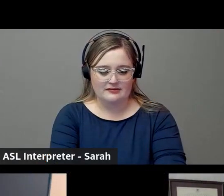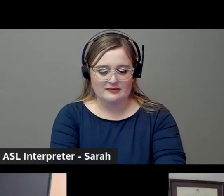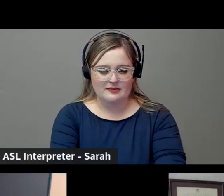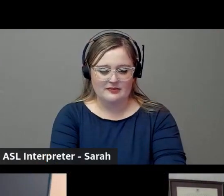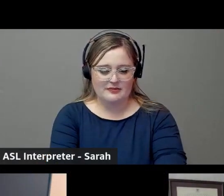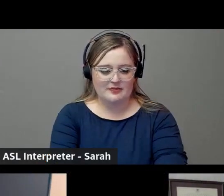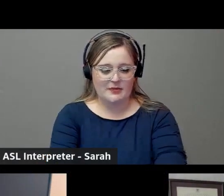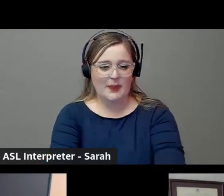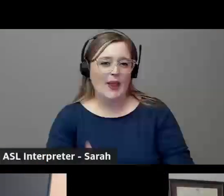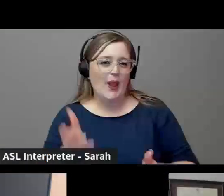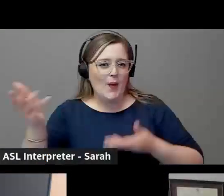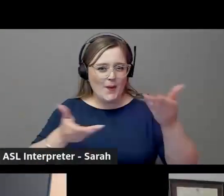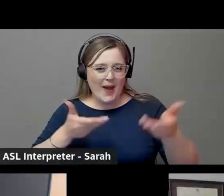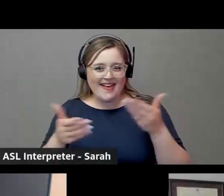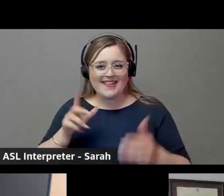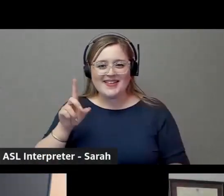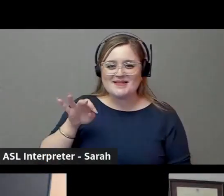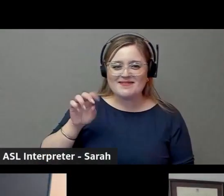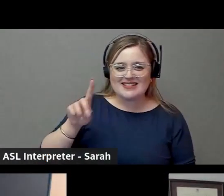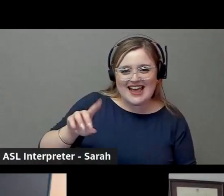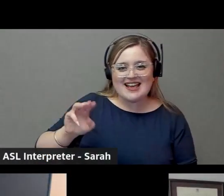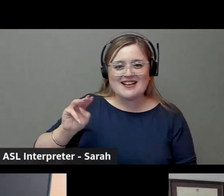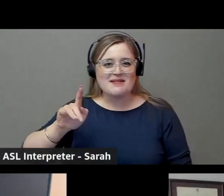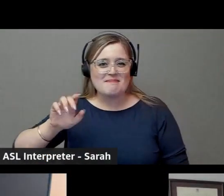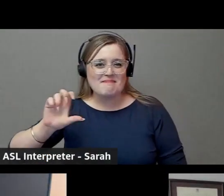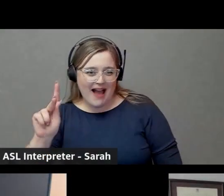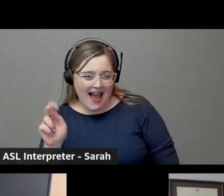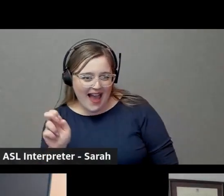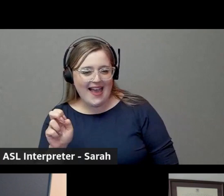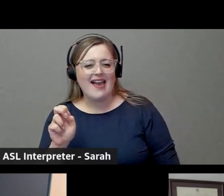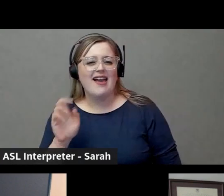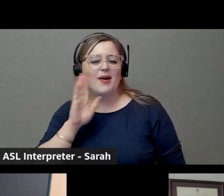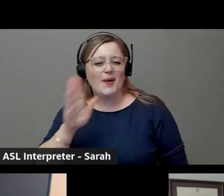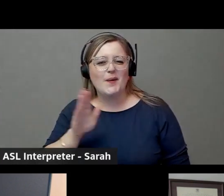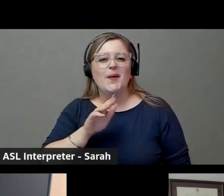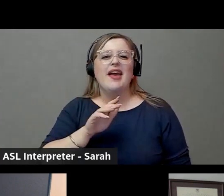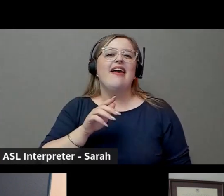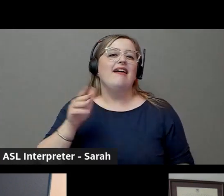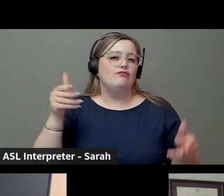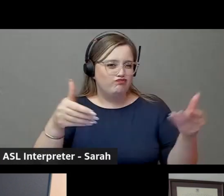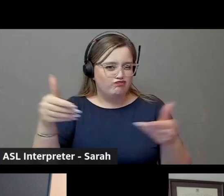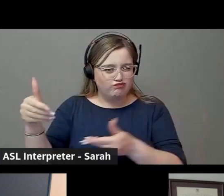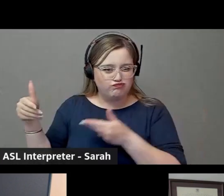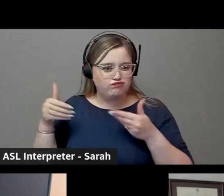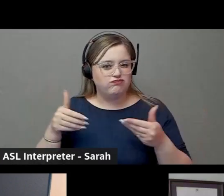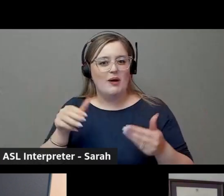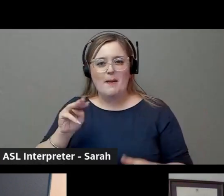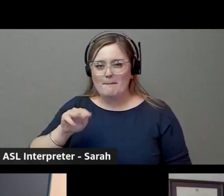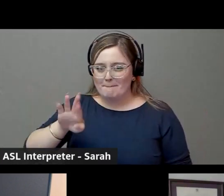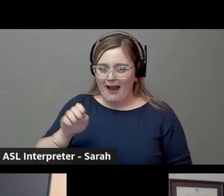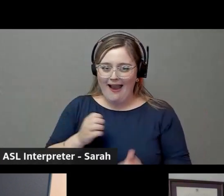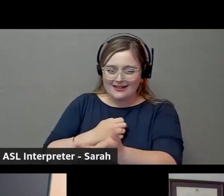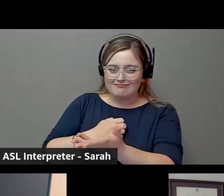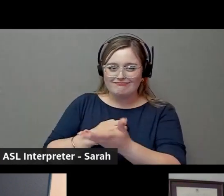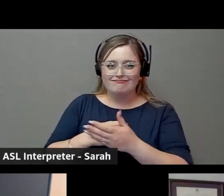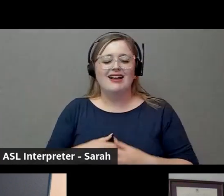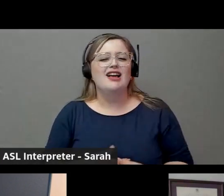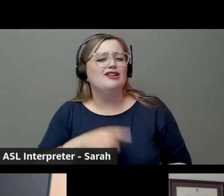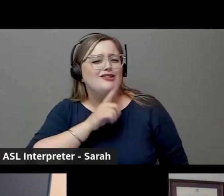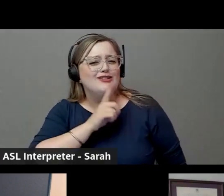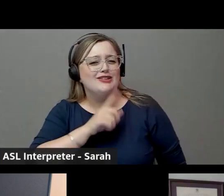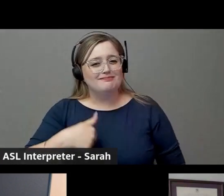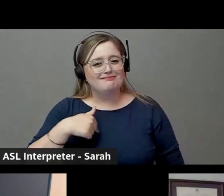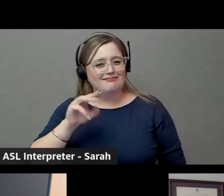to the stream, David and Mike. Let's do a round of introductions for everybody. Mike, you wanna kick us off? Yep, sure. I'm